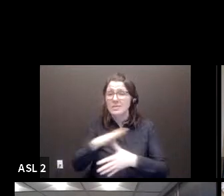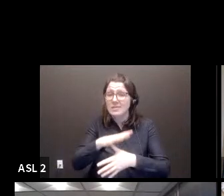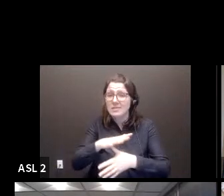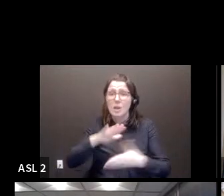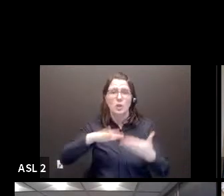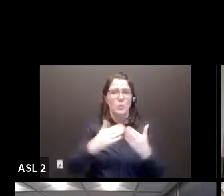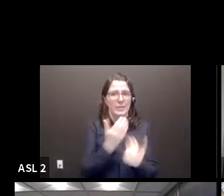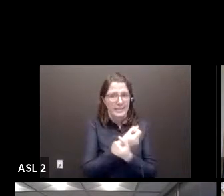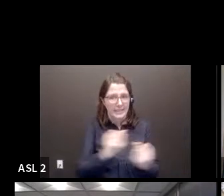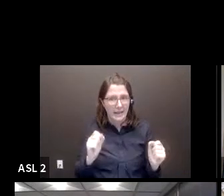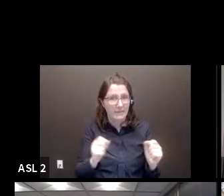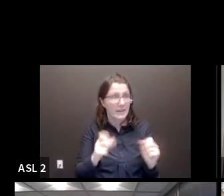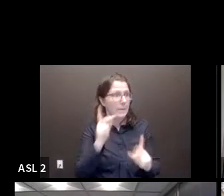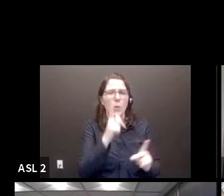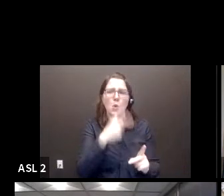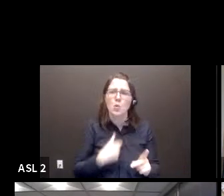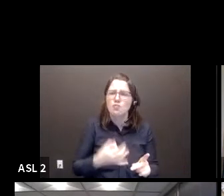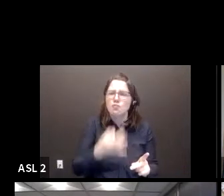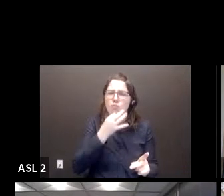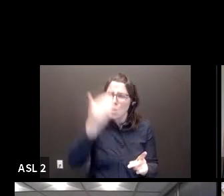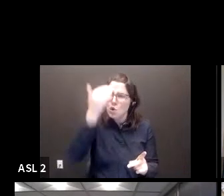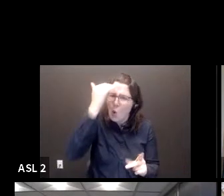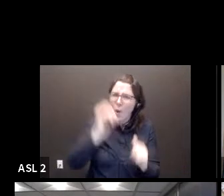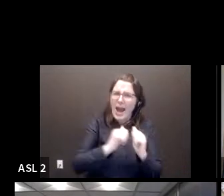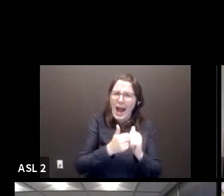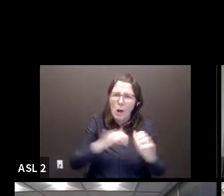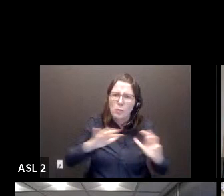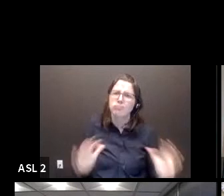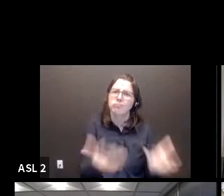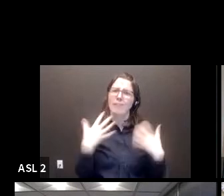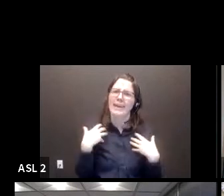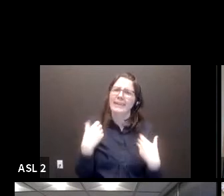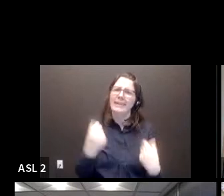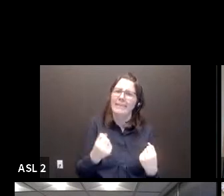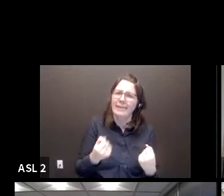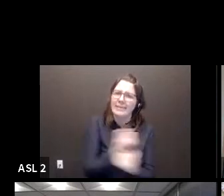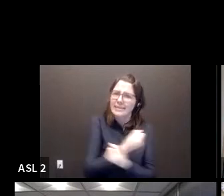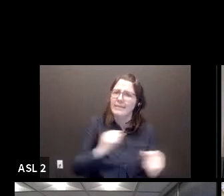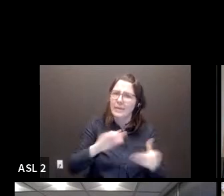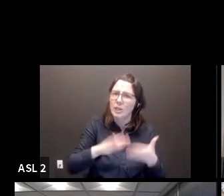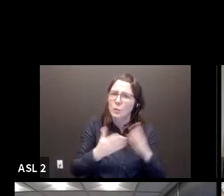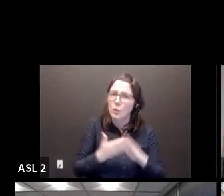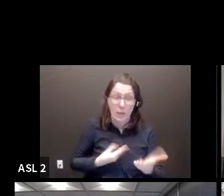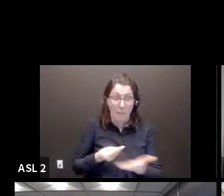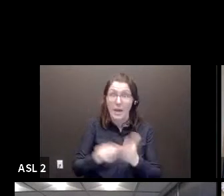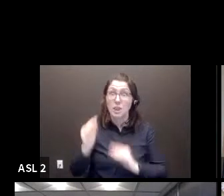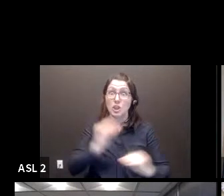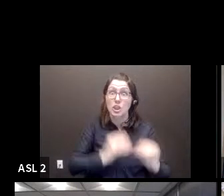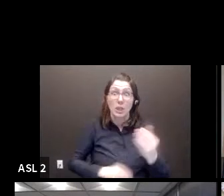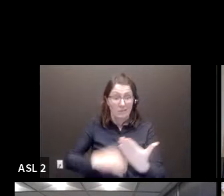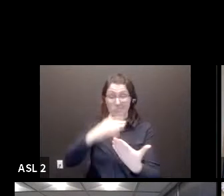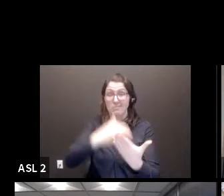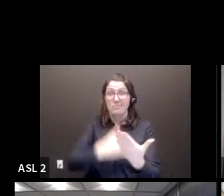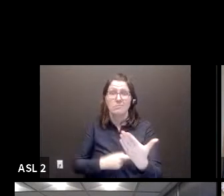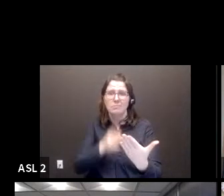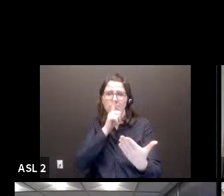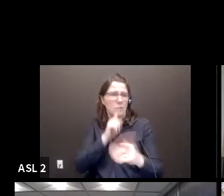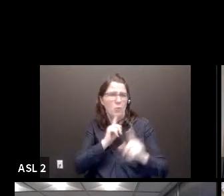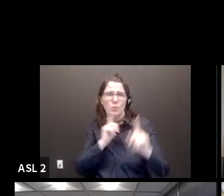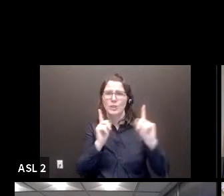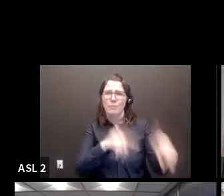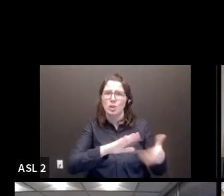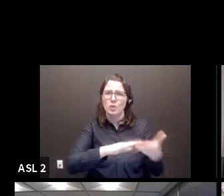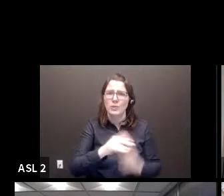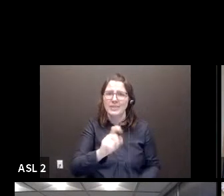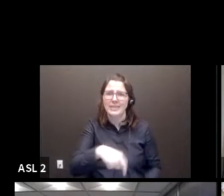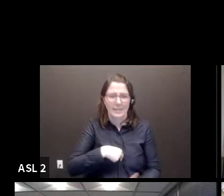better equipped to deal with this public health issue and you know this budget request does nothing to recognize or respond to the community's needs it's empty promises